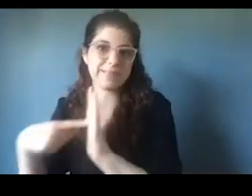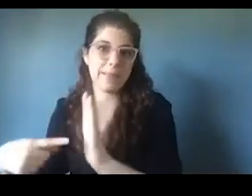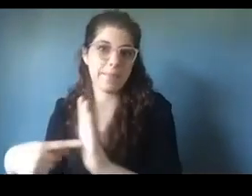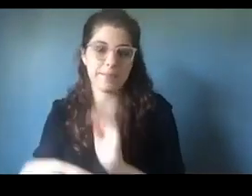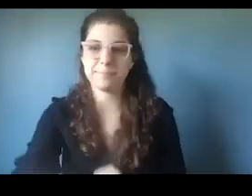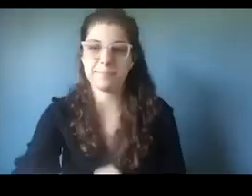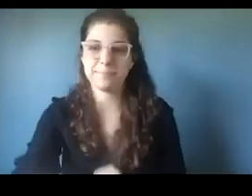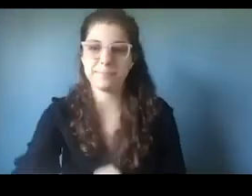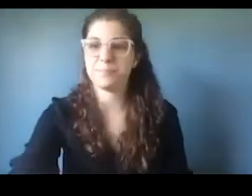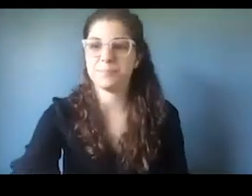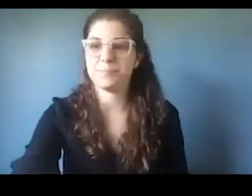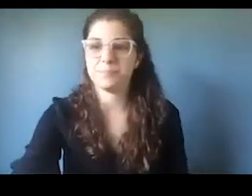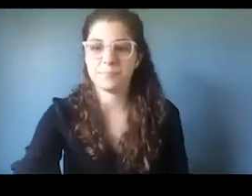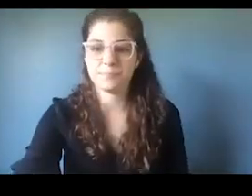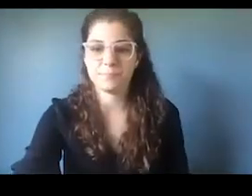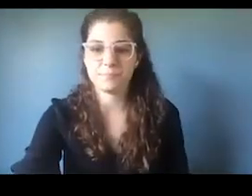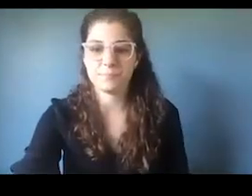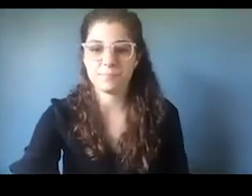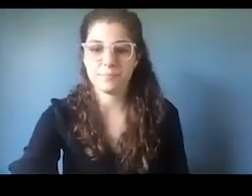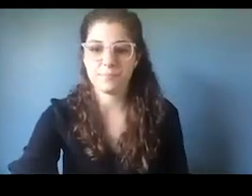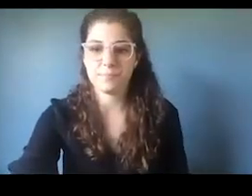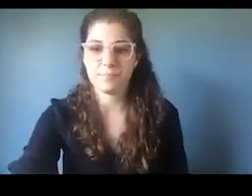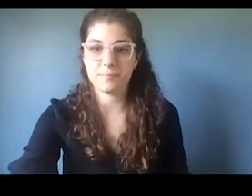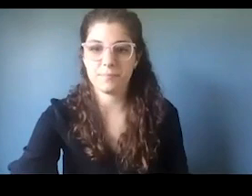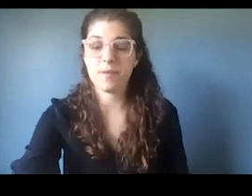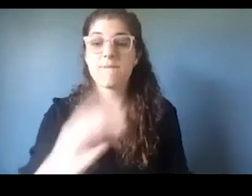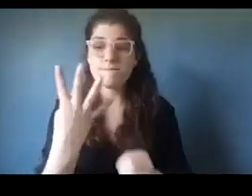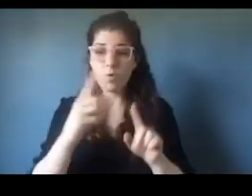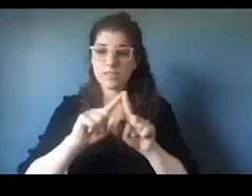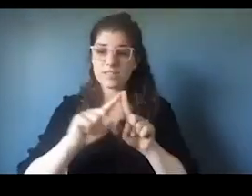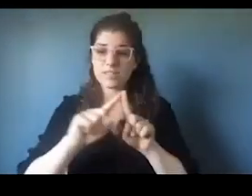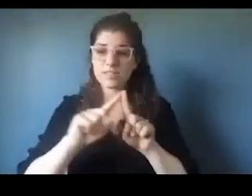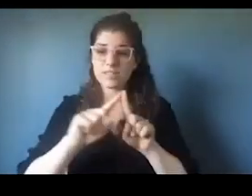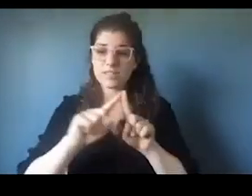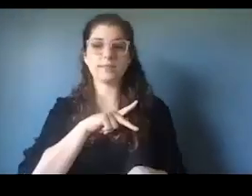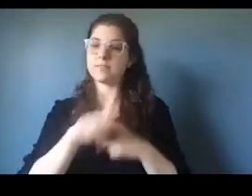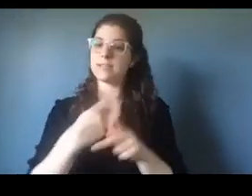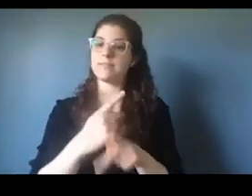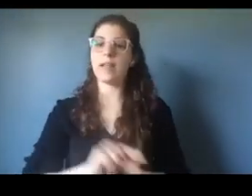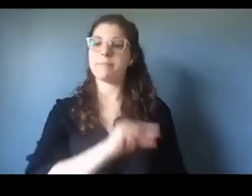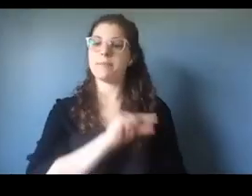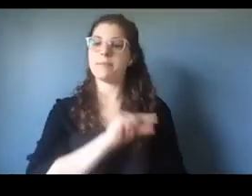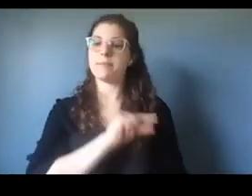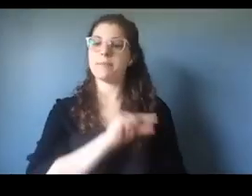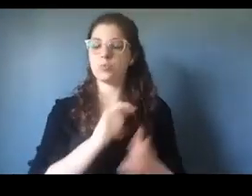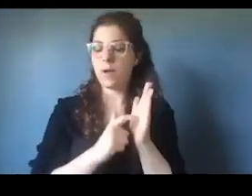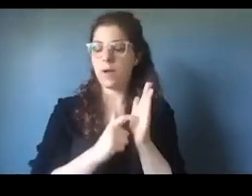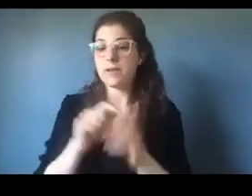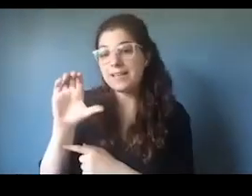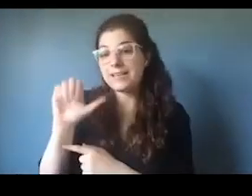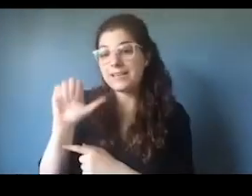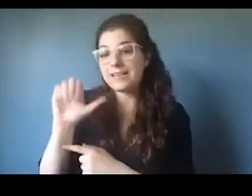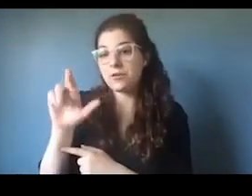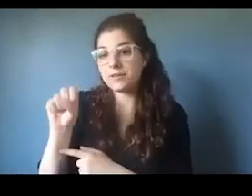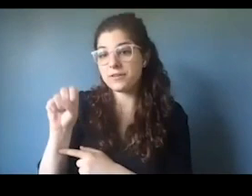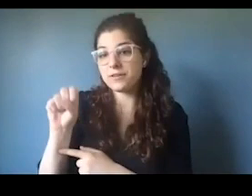But there are kind of four kinds of eligibility requirements, and you can think about what the CARES Act did as essentially modifying each one of